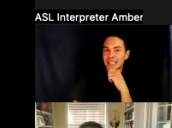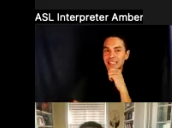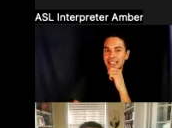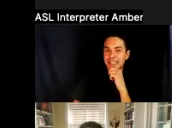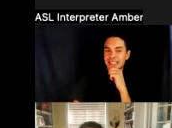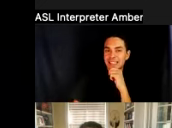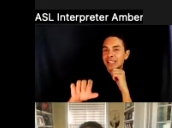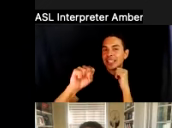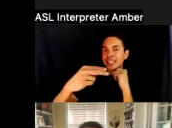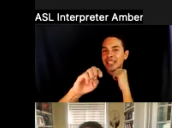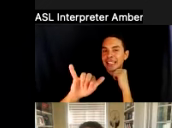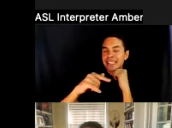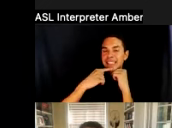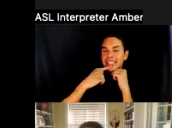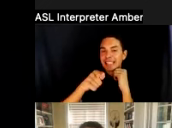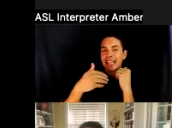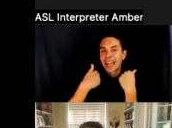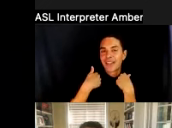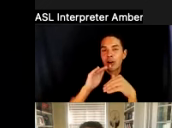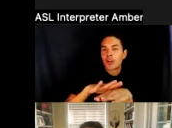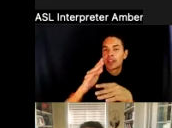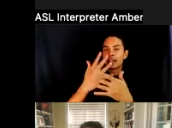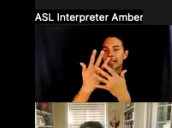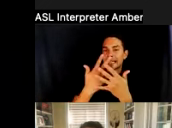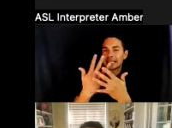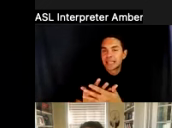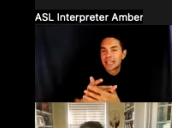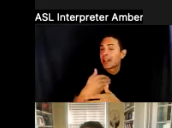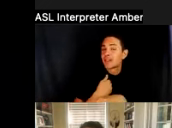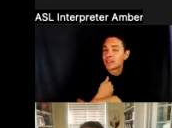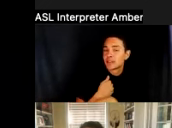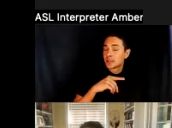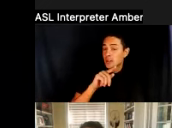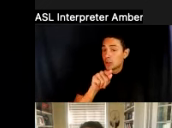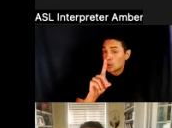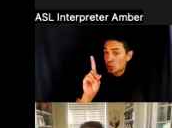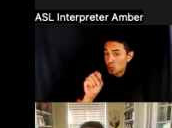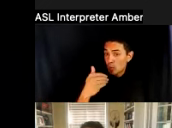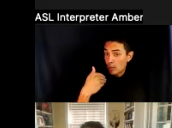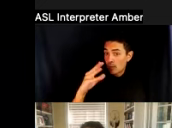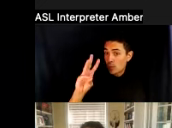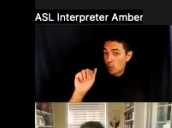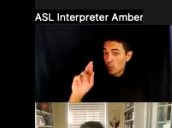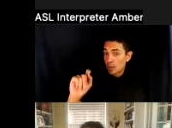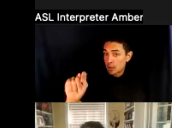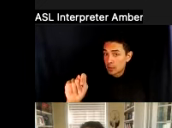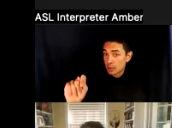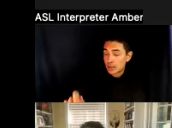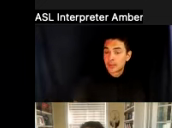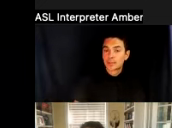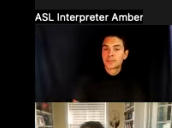Shelley says too that they have on their intake, they have a question if they have warrants or not. But I